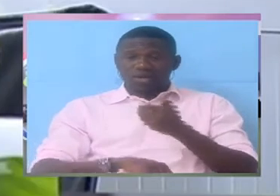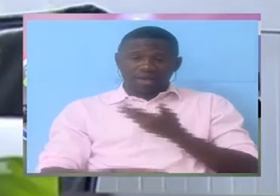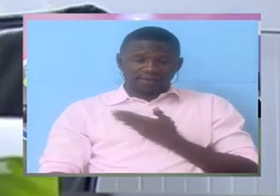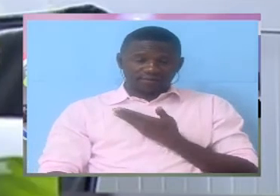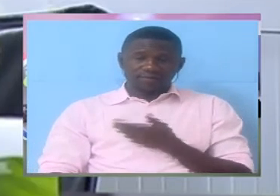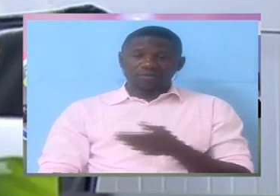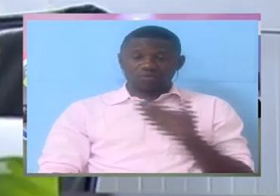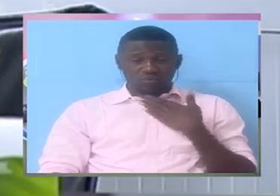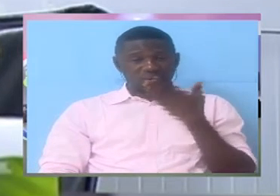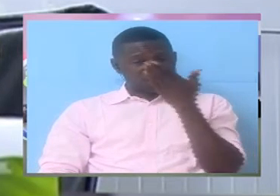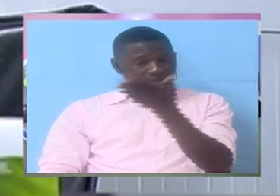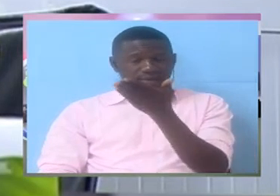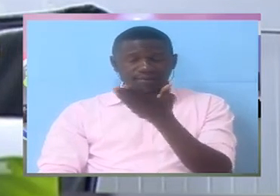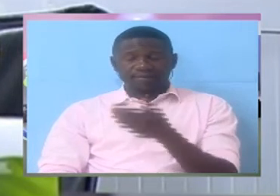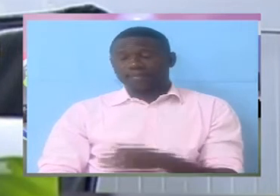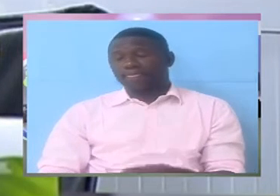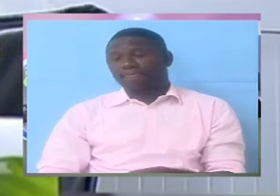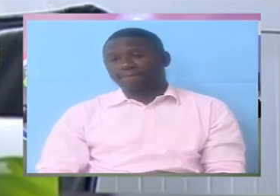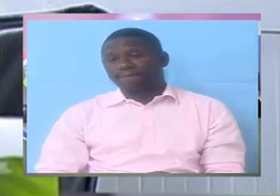tortured.